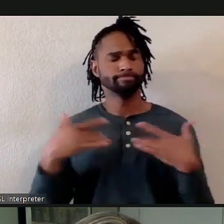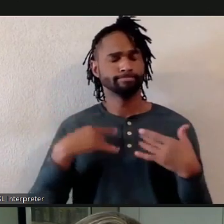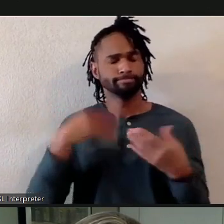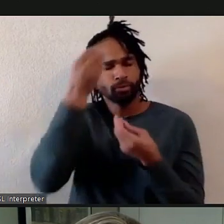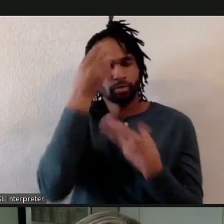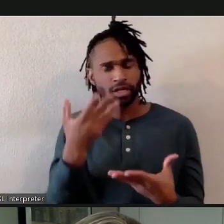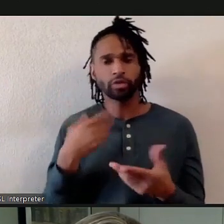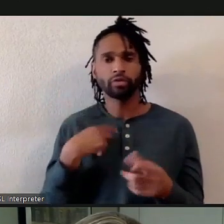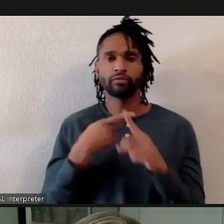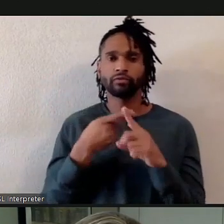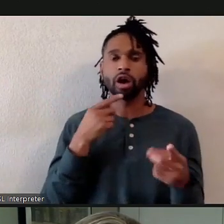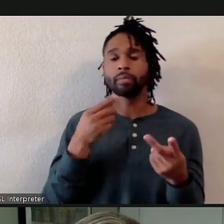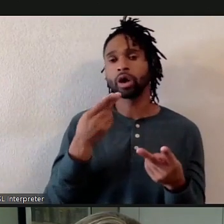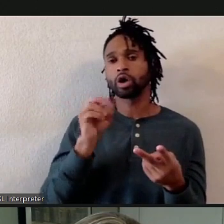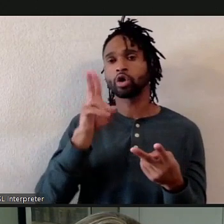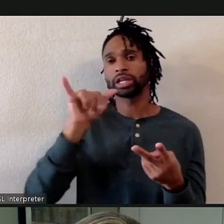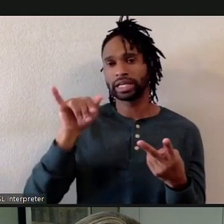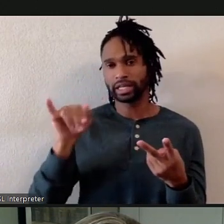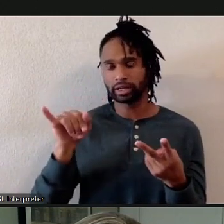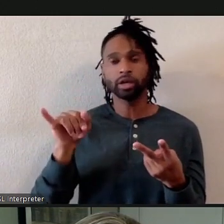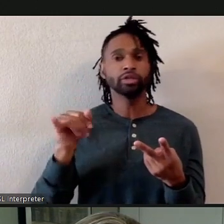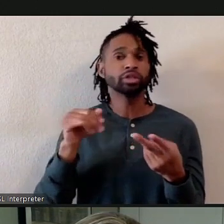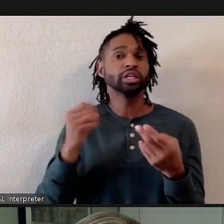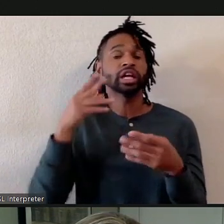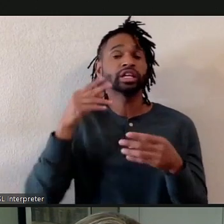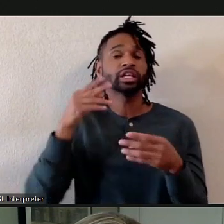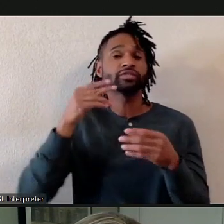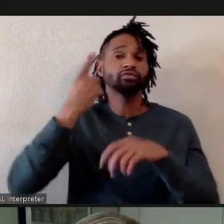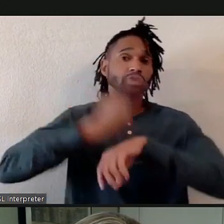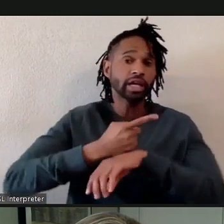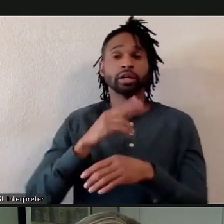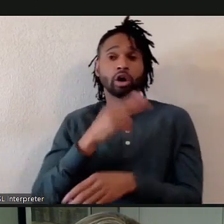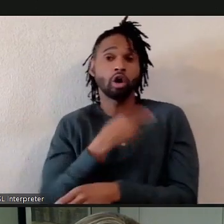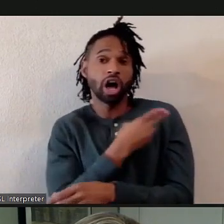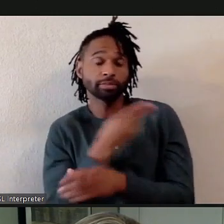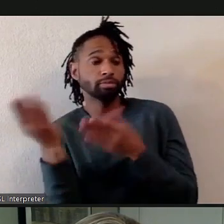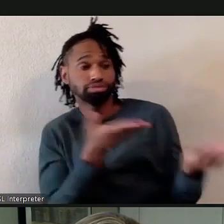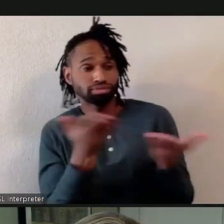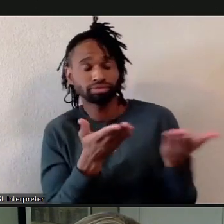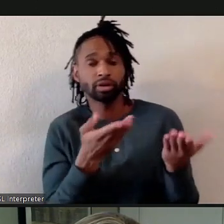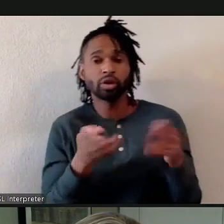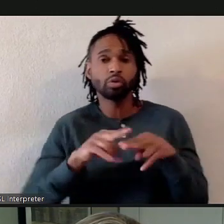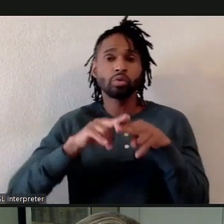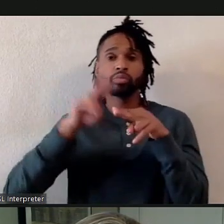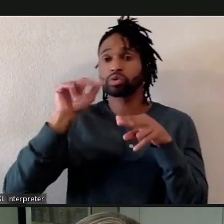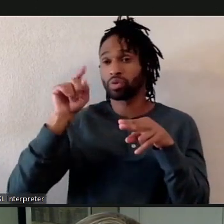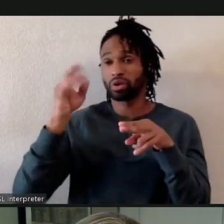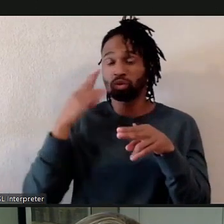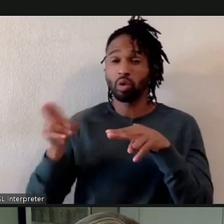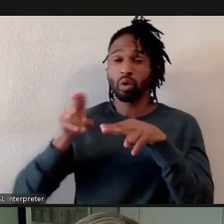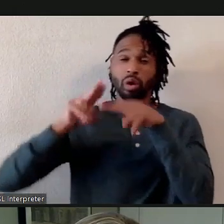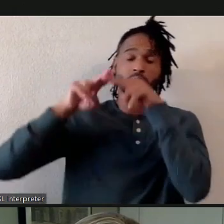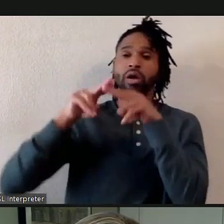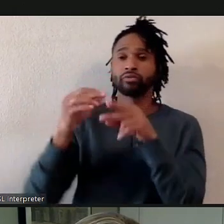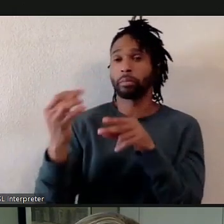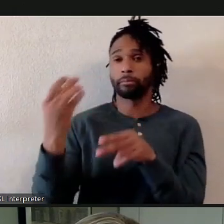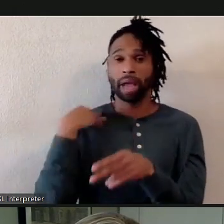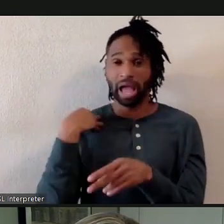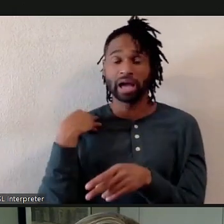Dr. Herlihy that in the next couple of days, our hospitalization rates will be back up to where they were in April. We heard